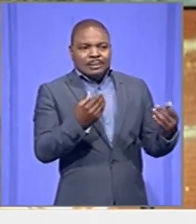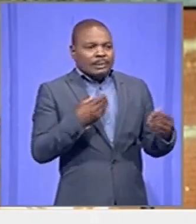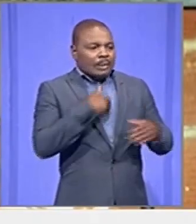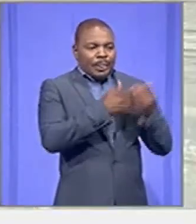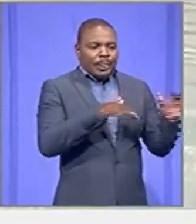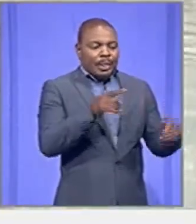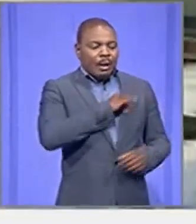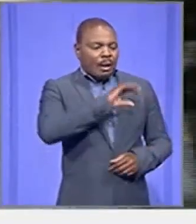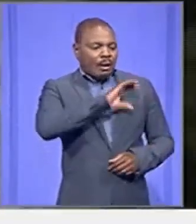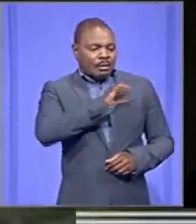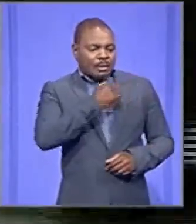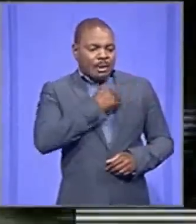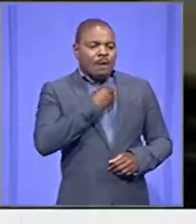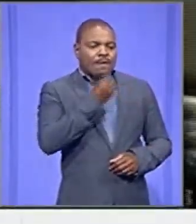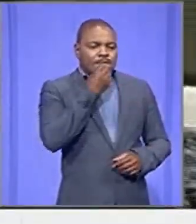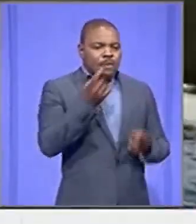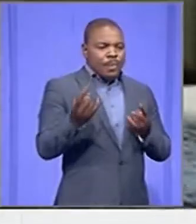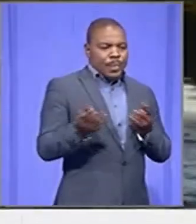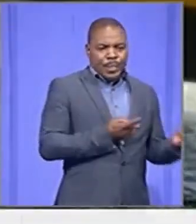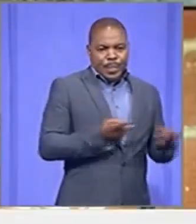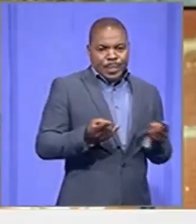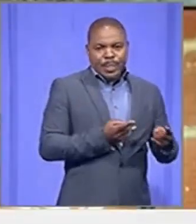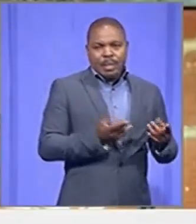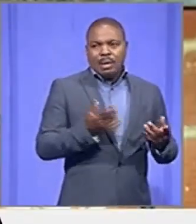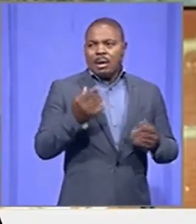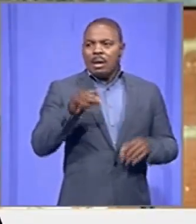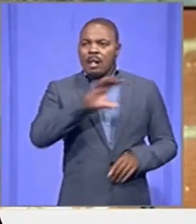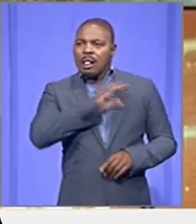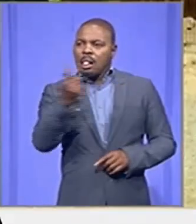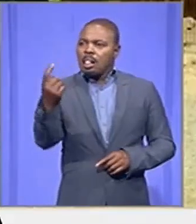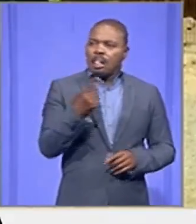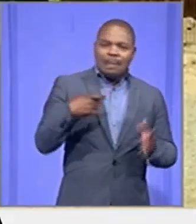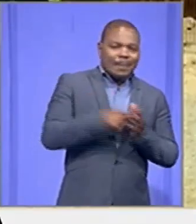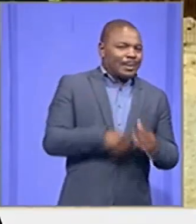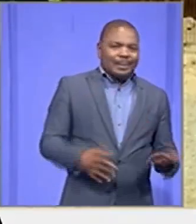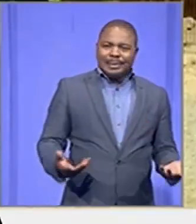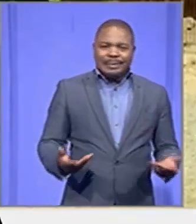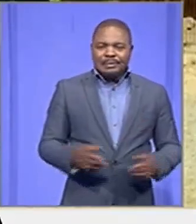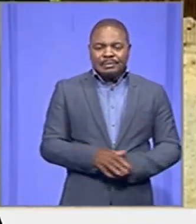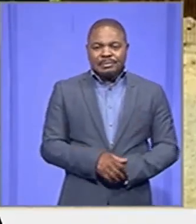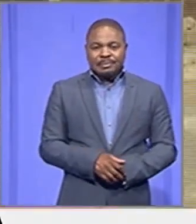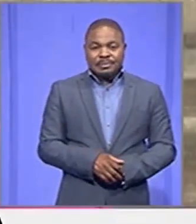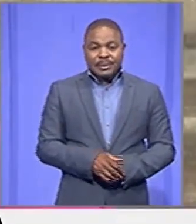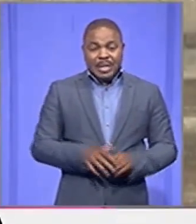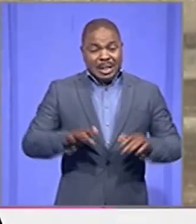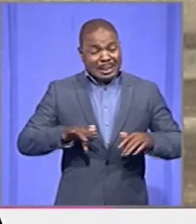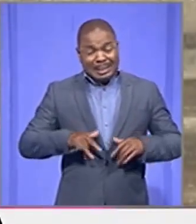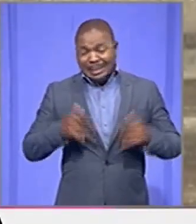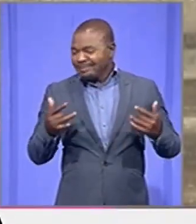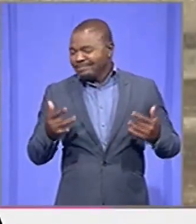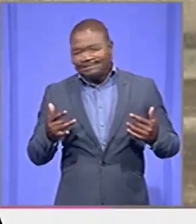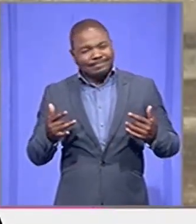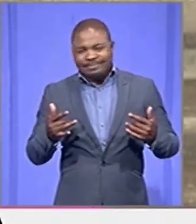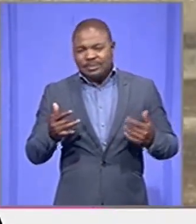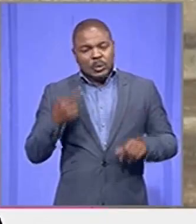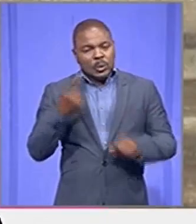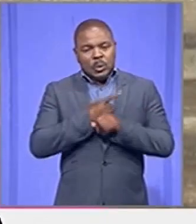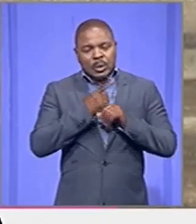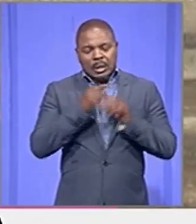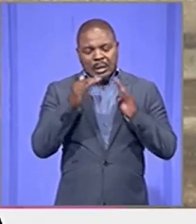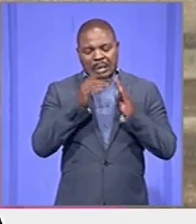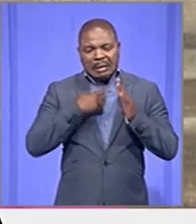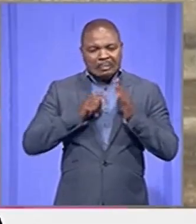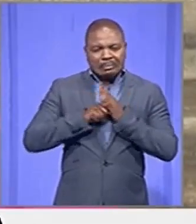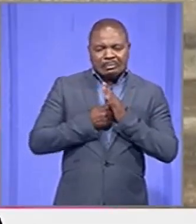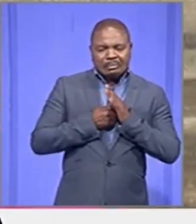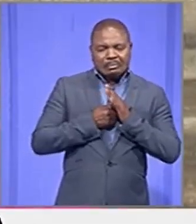ke rekisa dijo ba habatle ga re pele no re dula re kwaletse